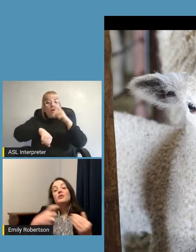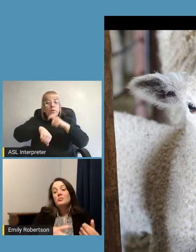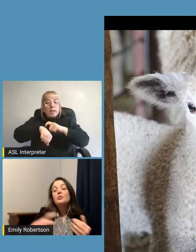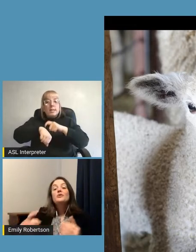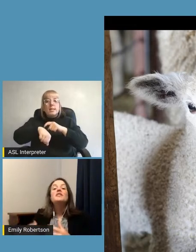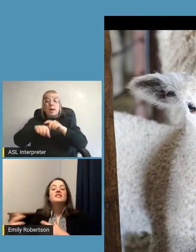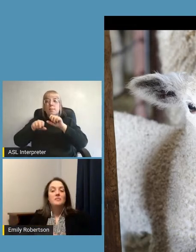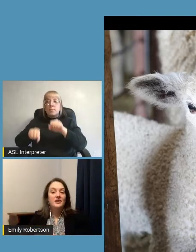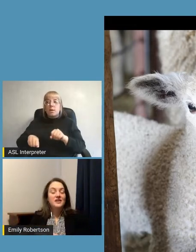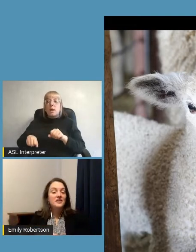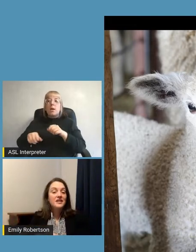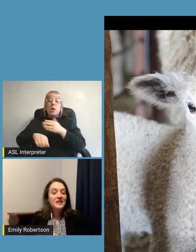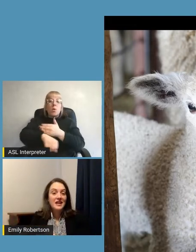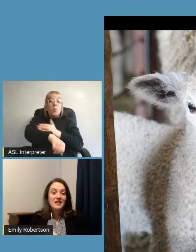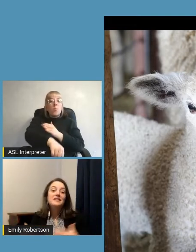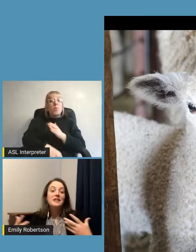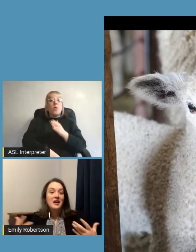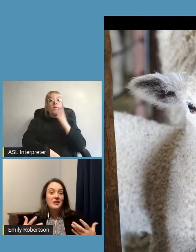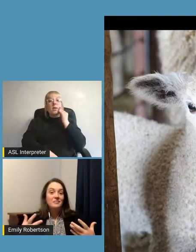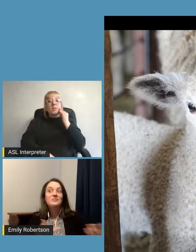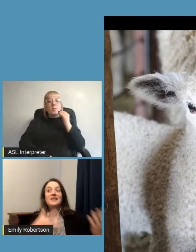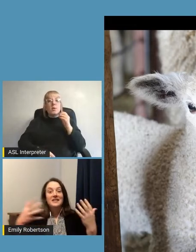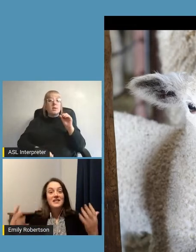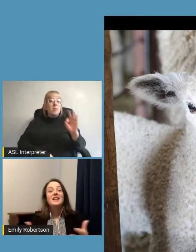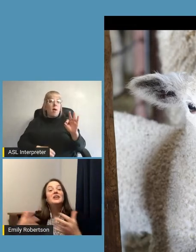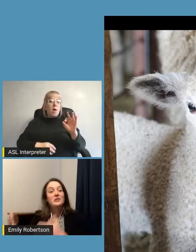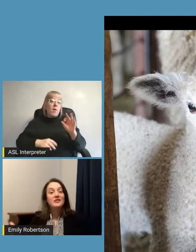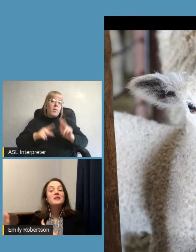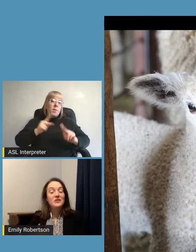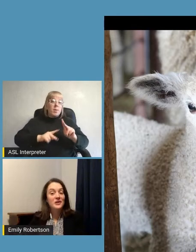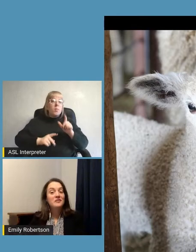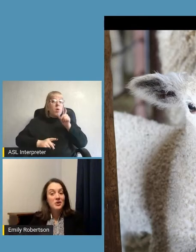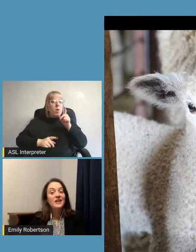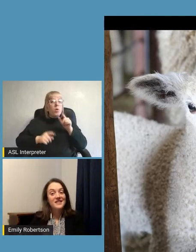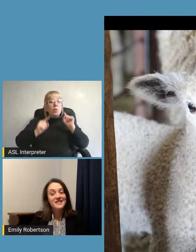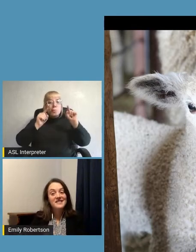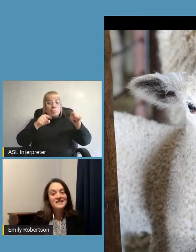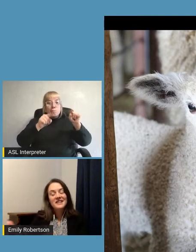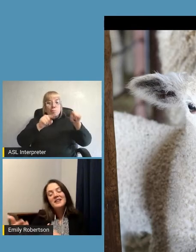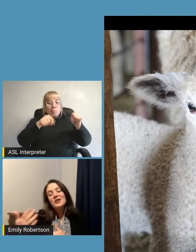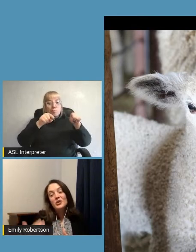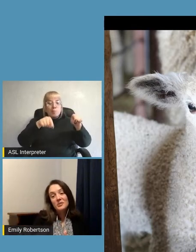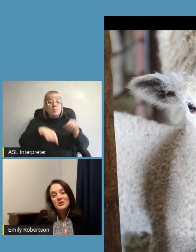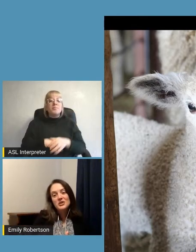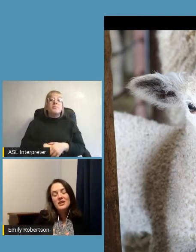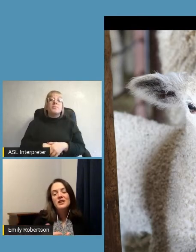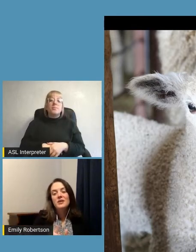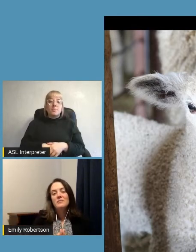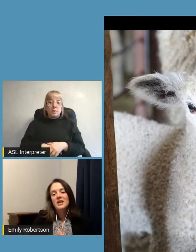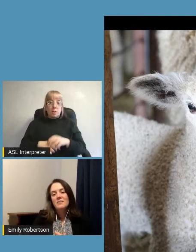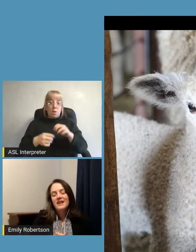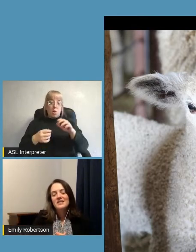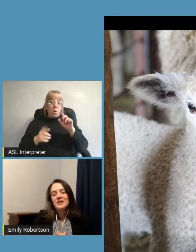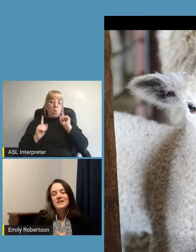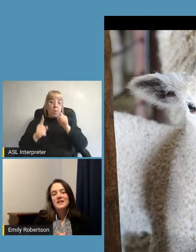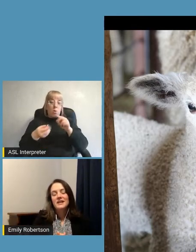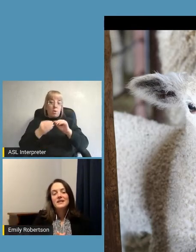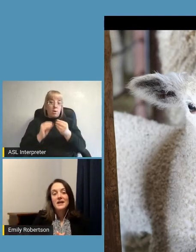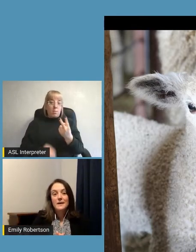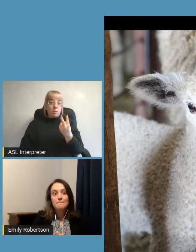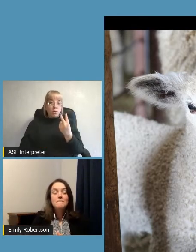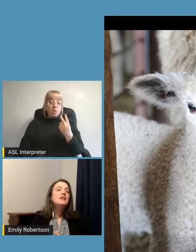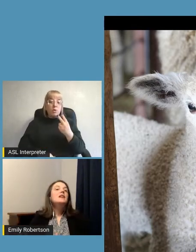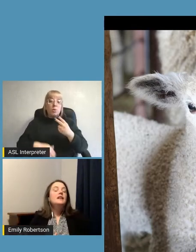festival, we'll improve the experience at the ticket gate in that iterative process. Goal number 2 here being maximizing